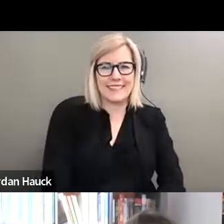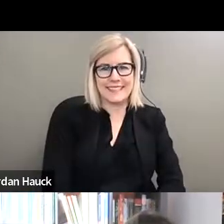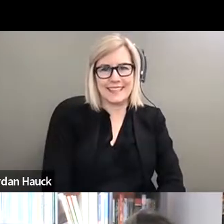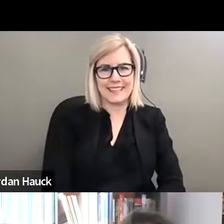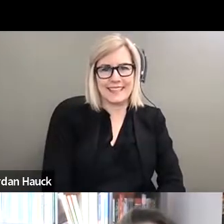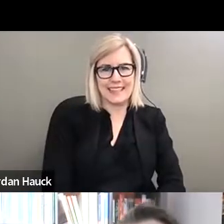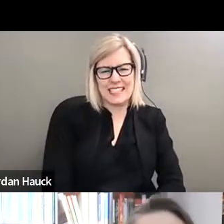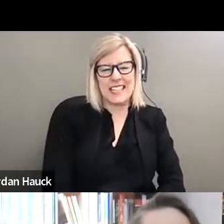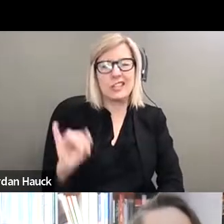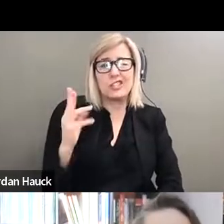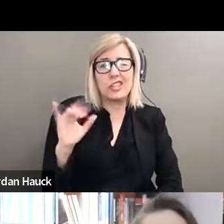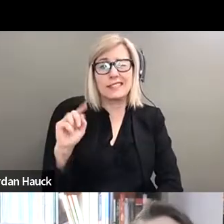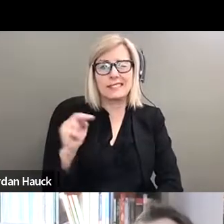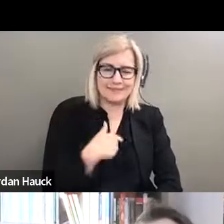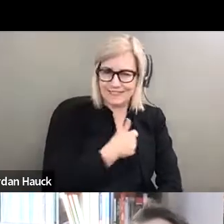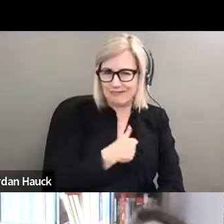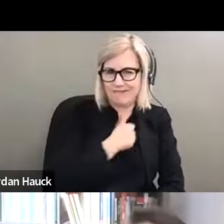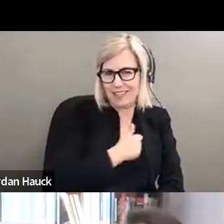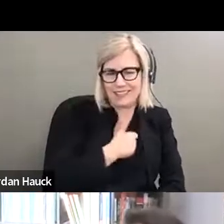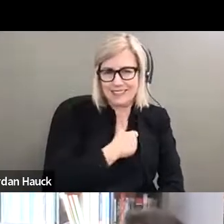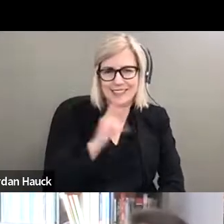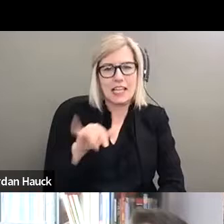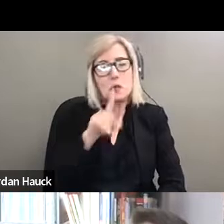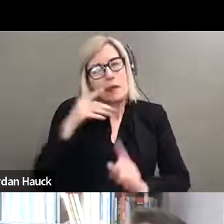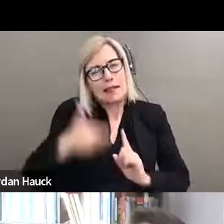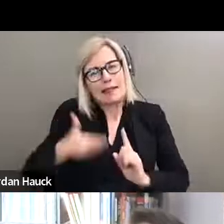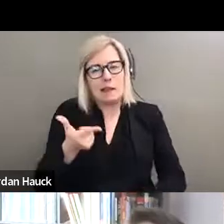I apologize for that. No problem. It's really me.